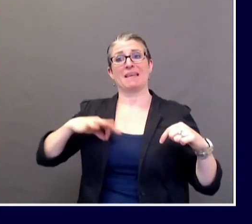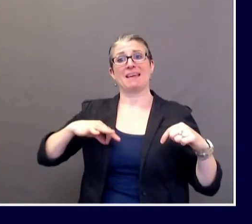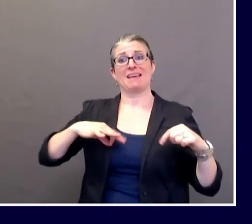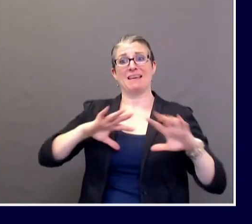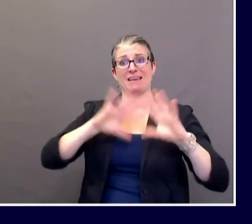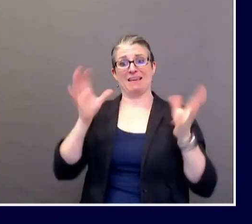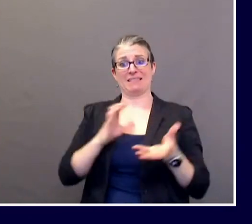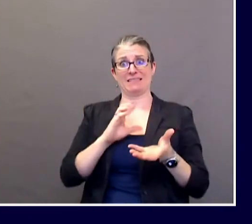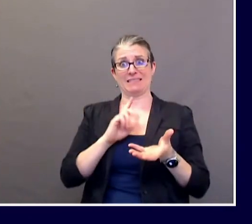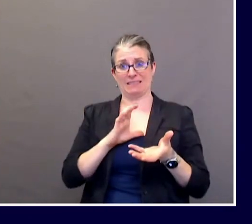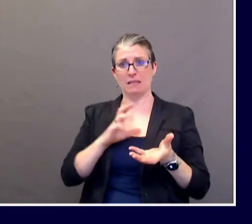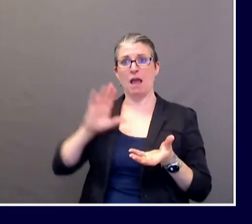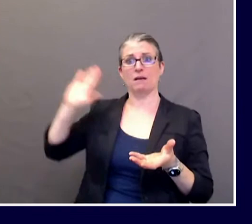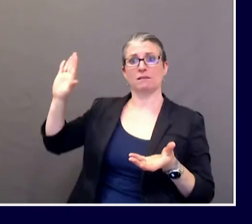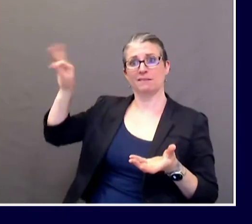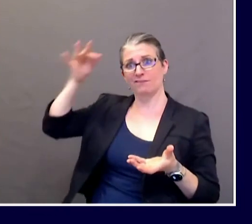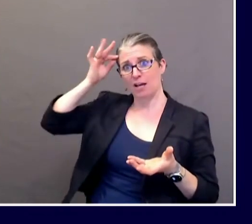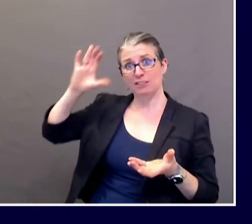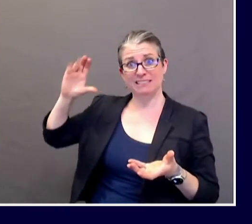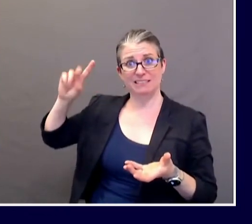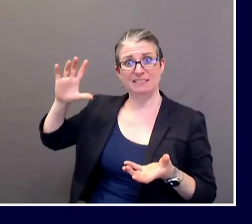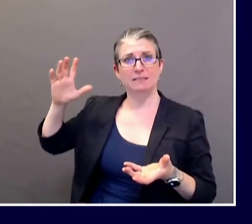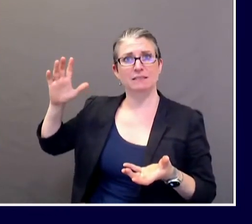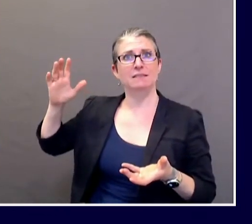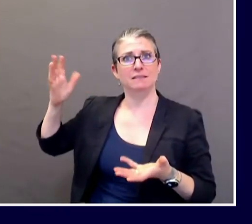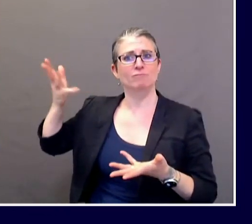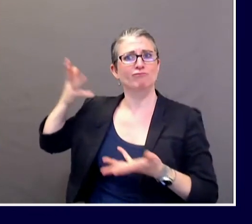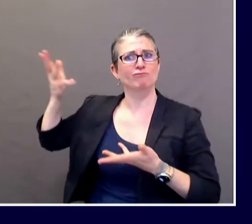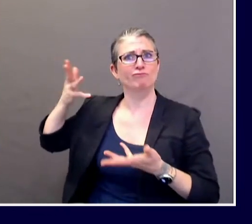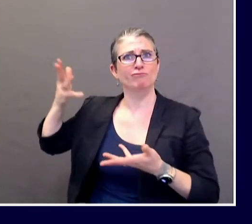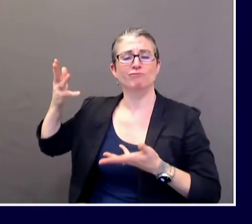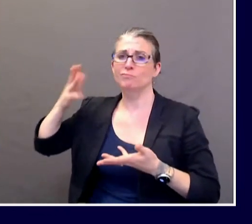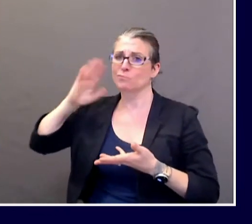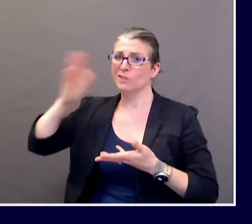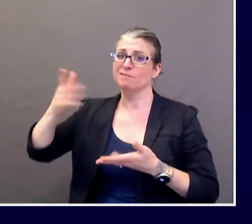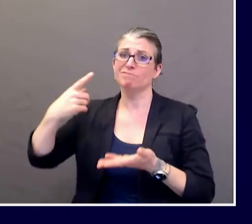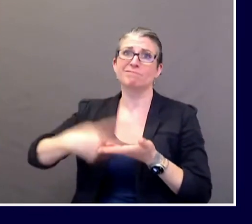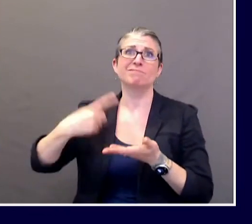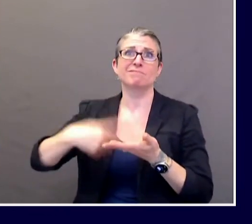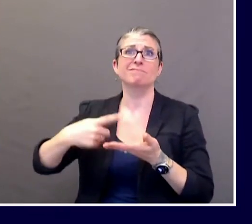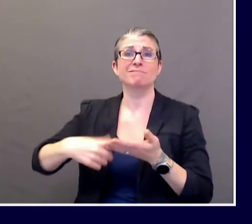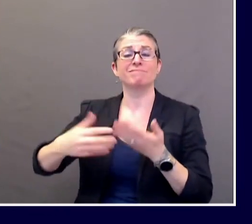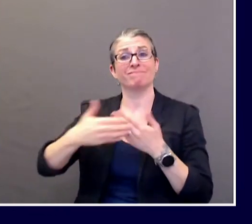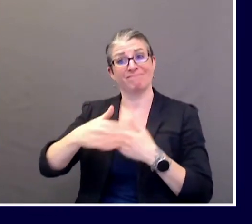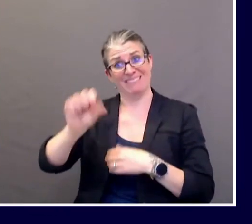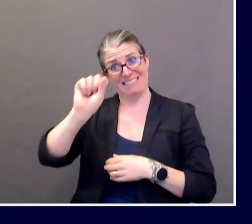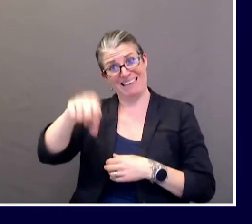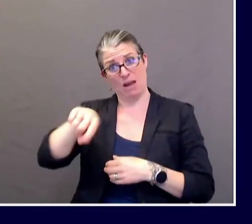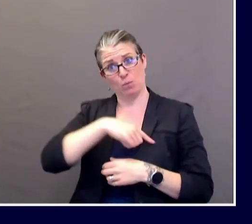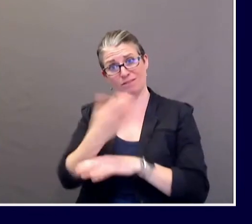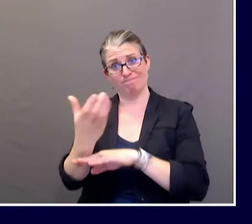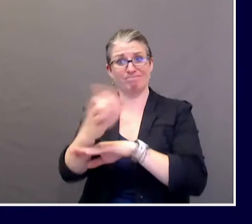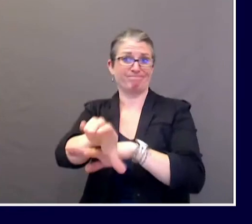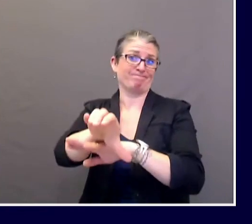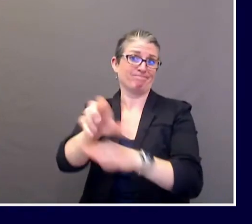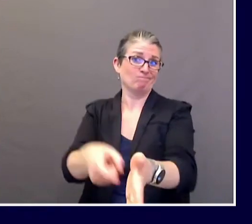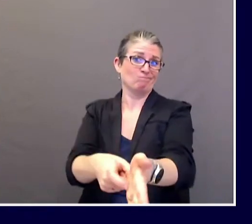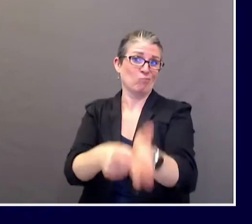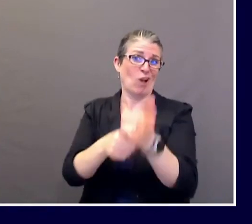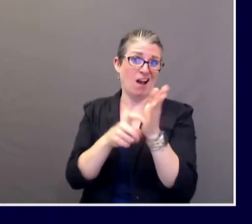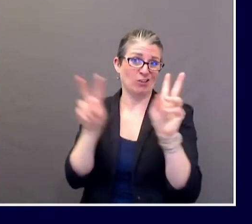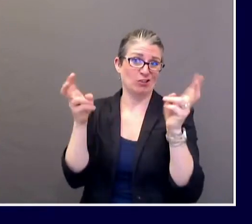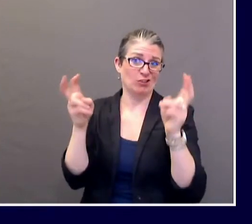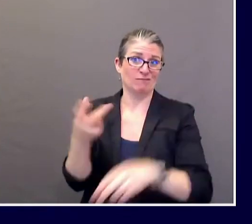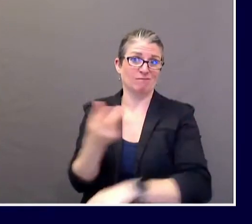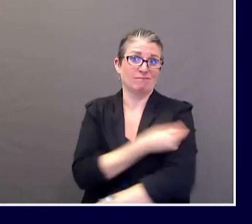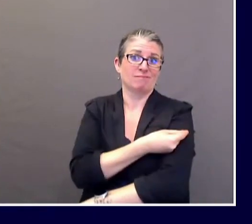kind of COVID vaccine for any group, whether it's healthcare workers, others. Right now, I don't know that's where the